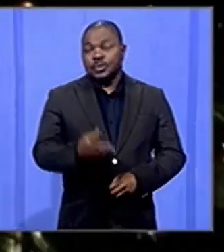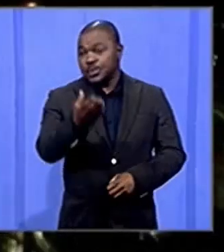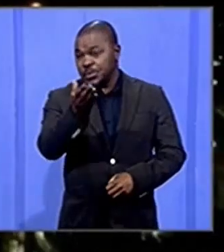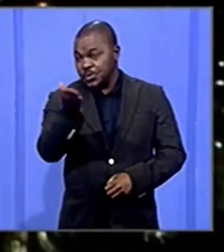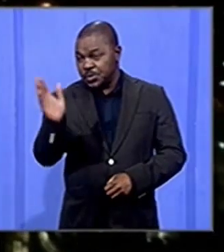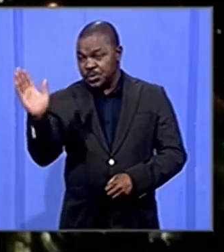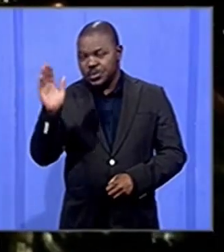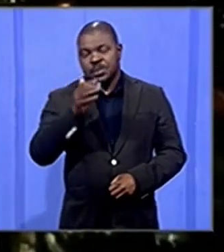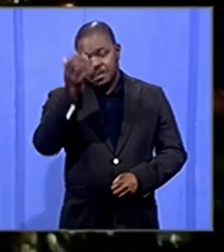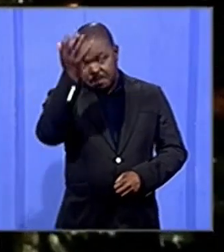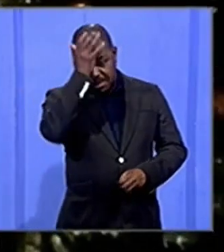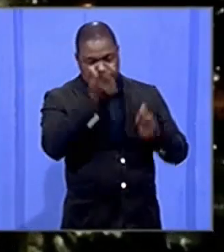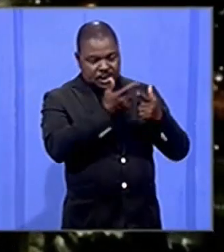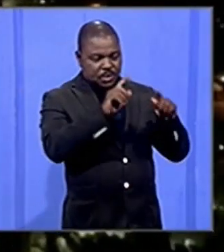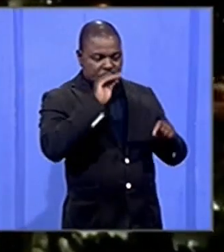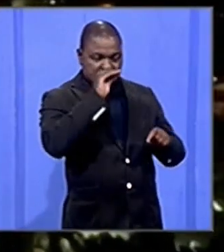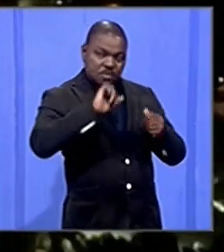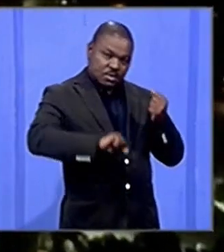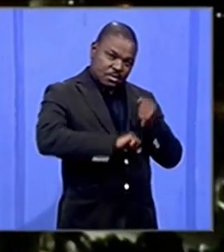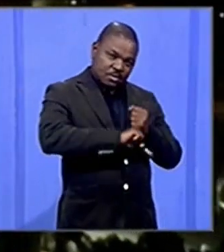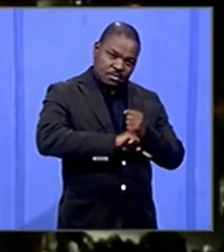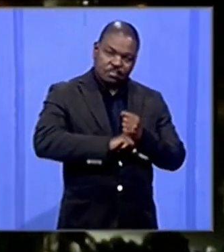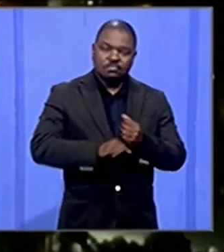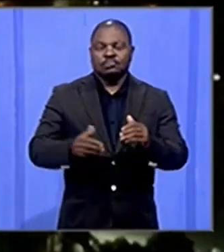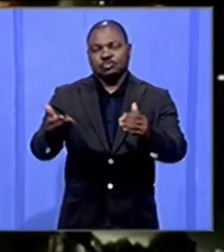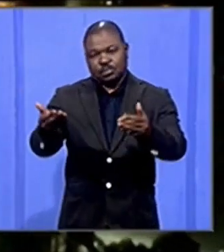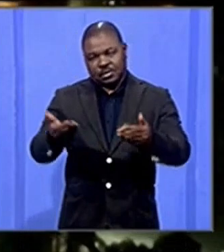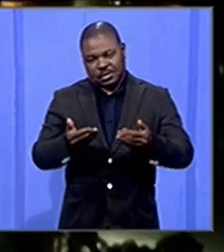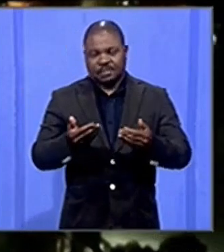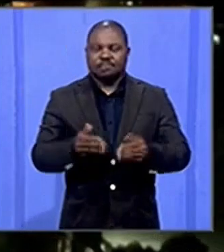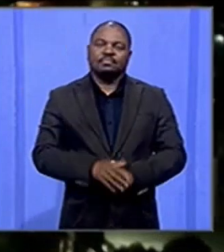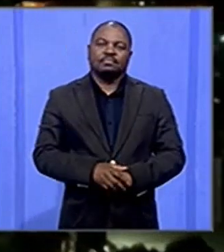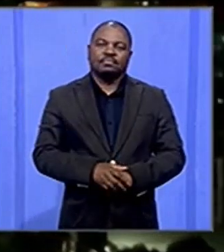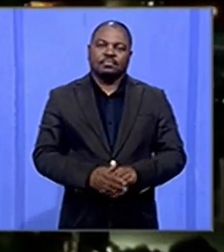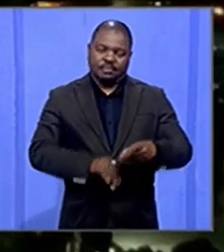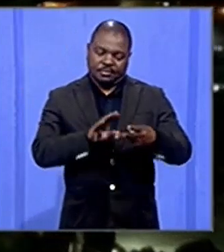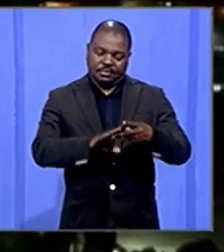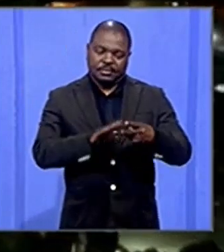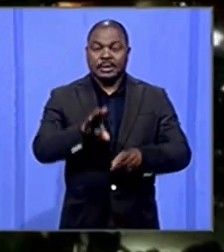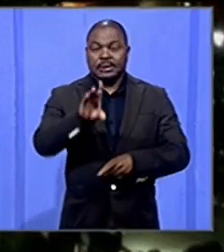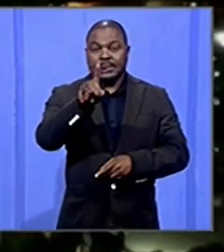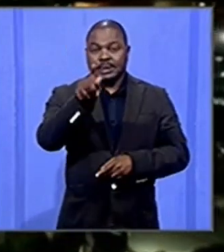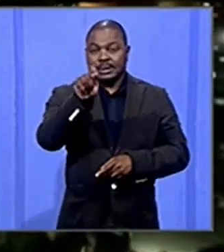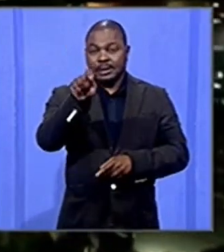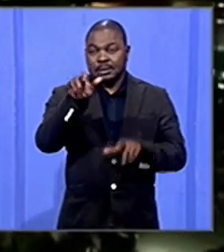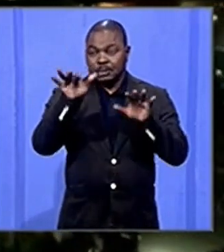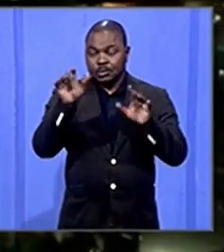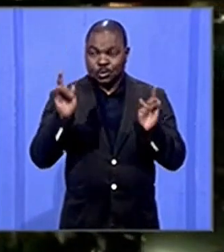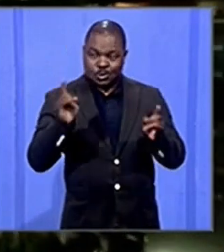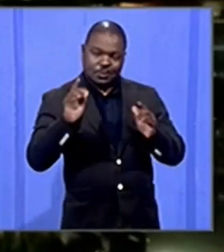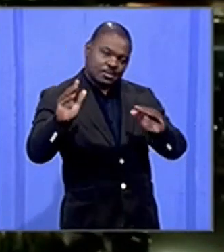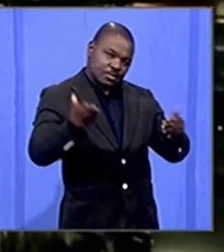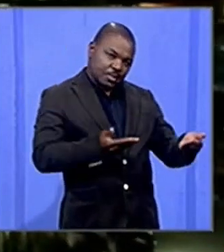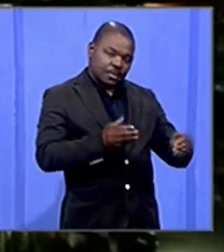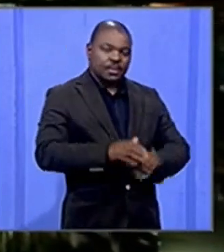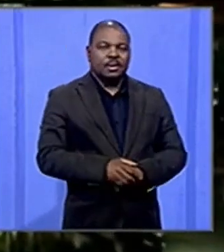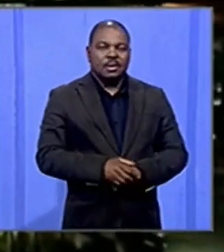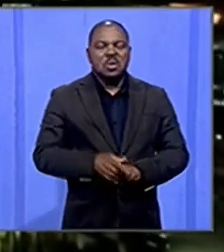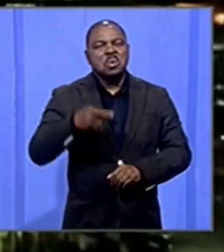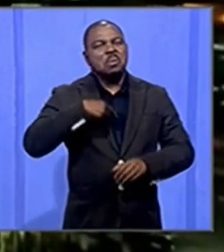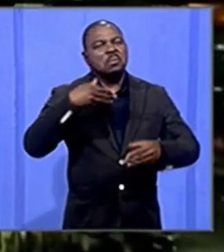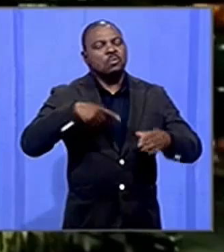Bathekgi ba rena ba ditaba tša leleme la Sepedi bjalo ka mehla re a lamogela le babogedi ba kanala ya DTT. Re gaša go